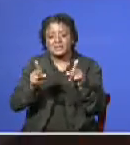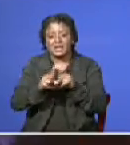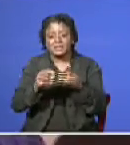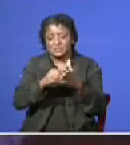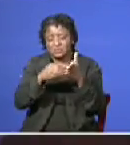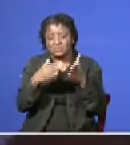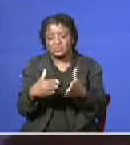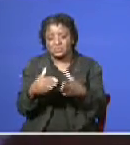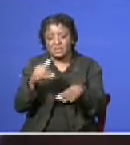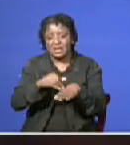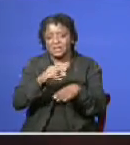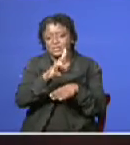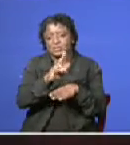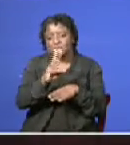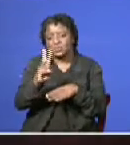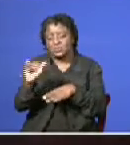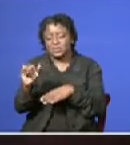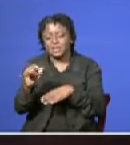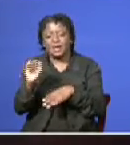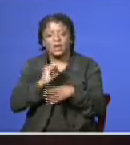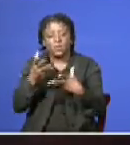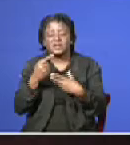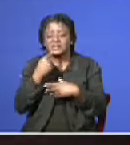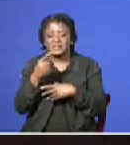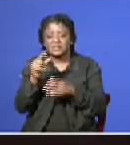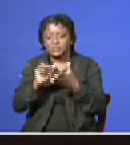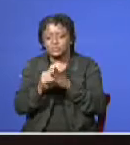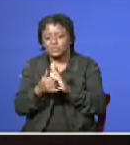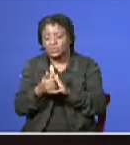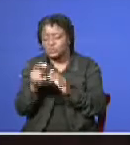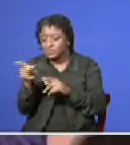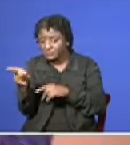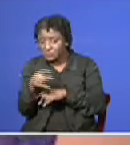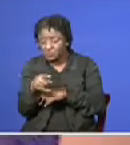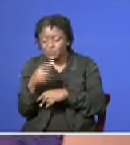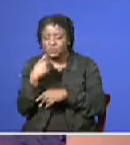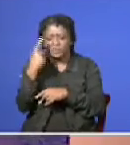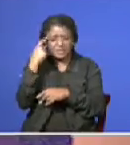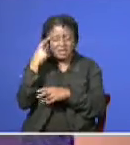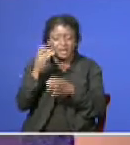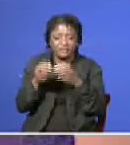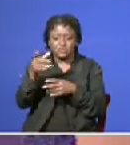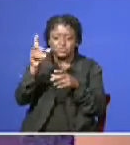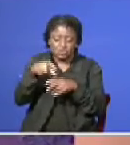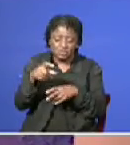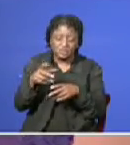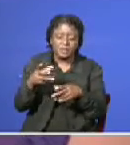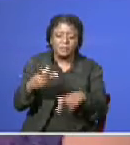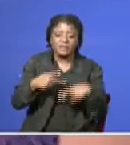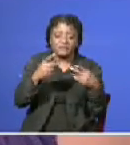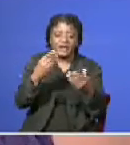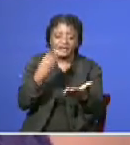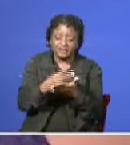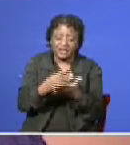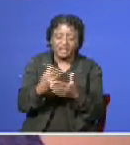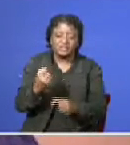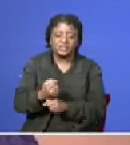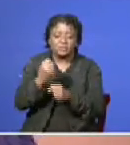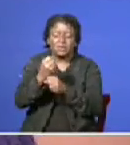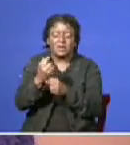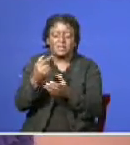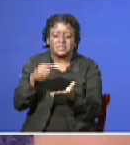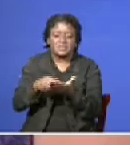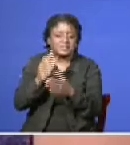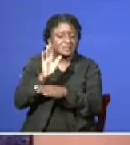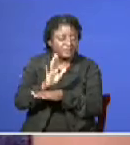say to those of you who are thinking as to whether you should support and provide financial support this evening, I walked